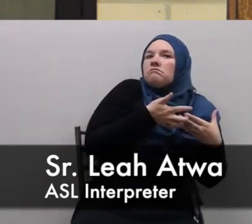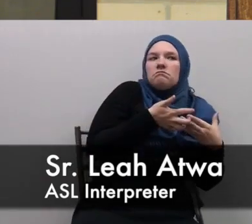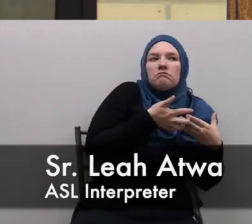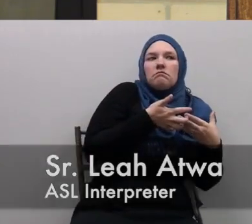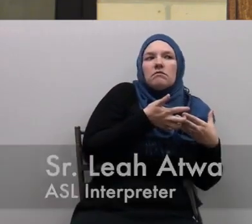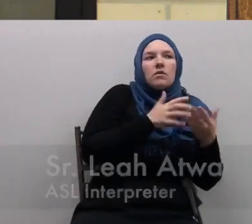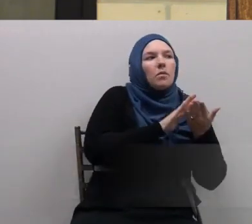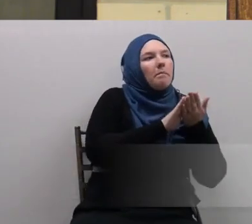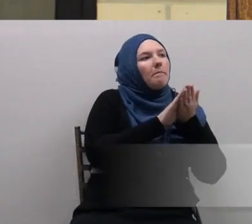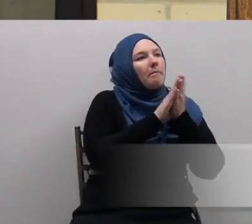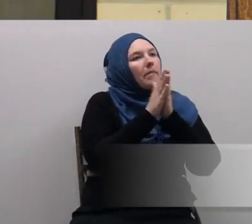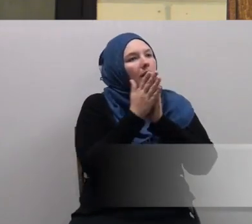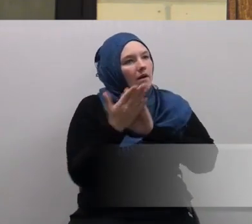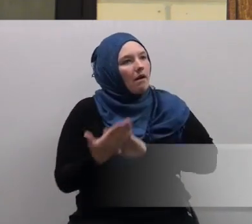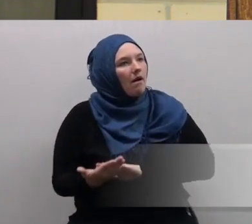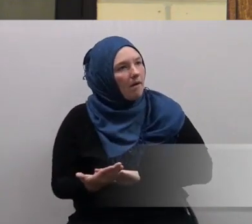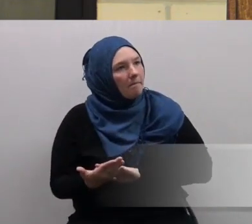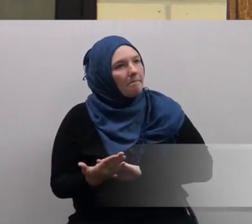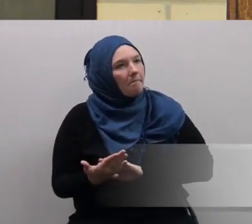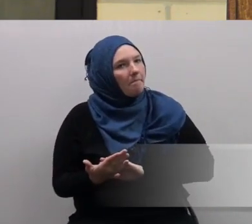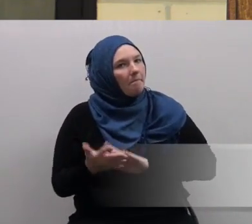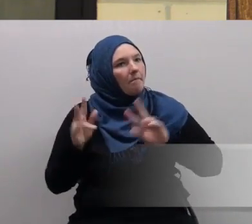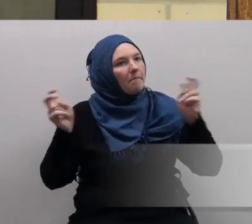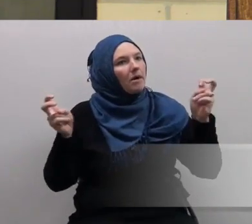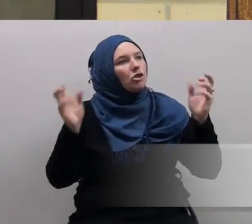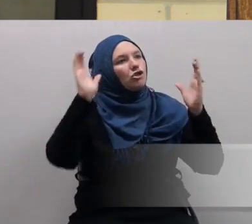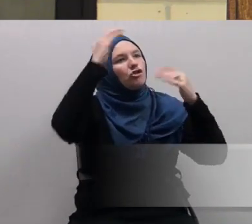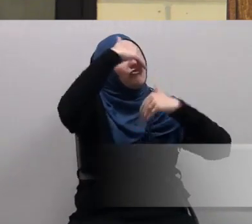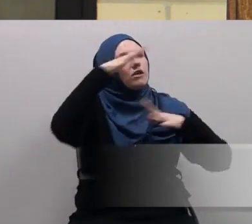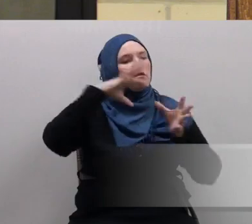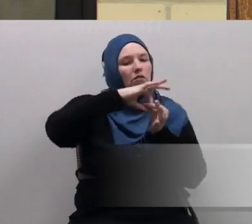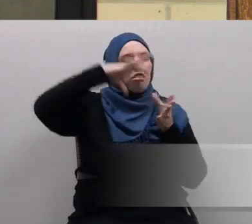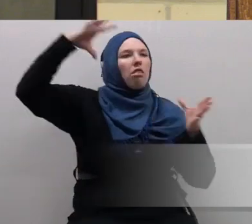to become strangers to Allah,